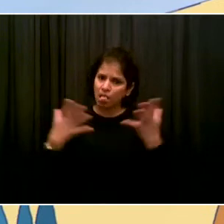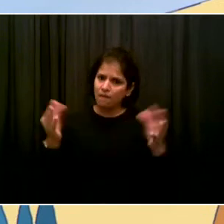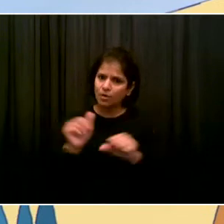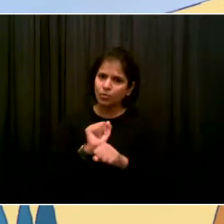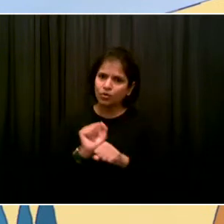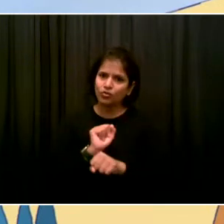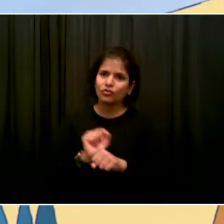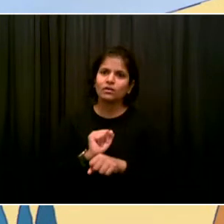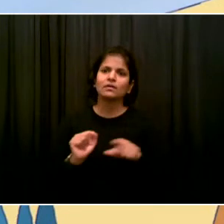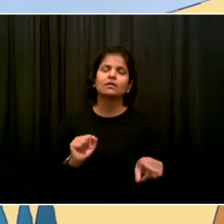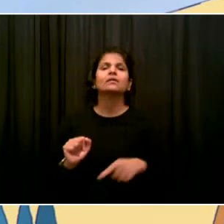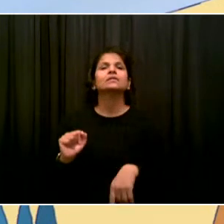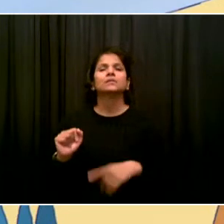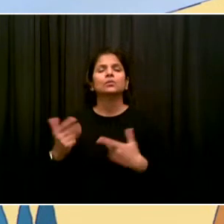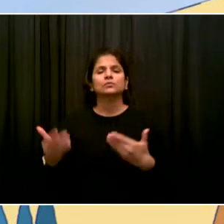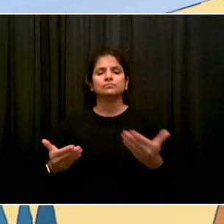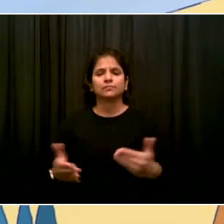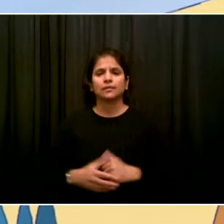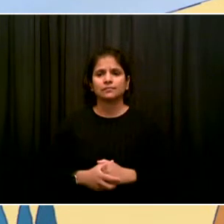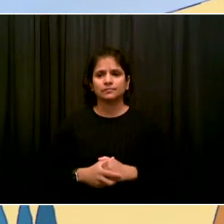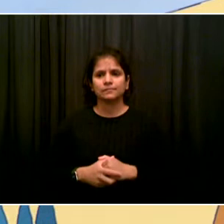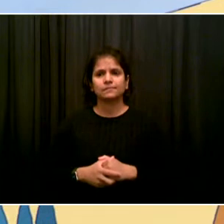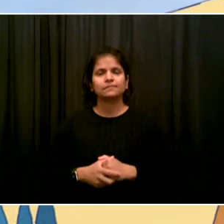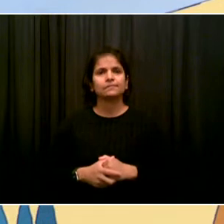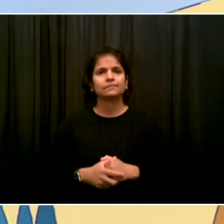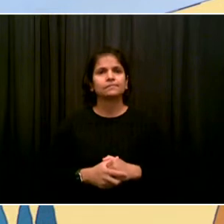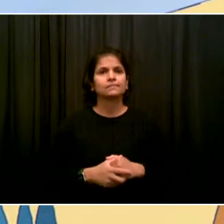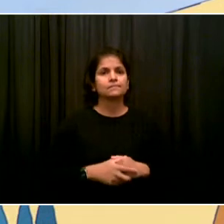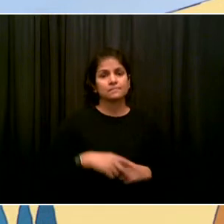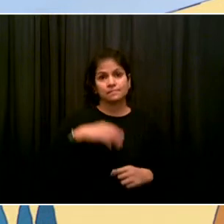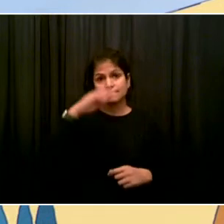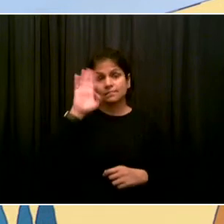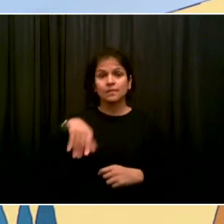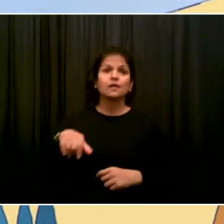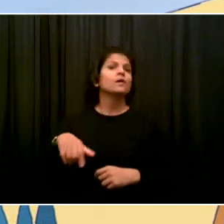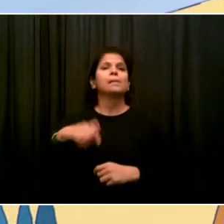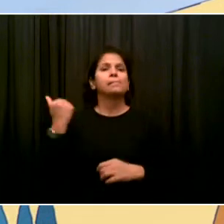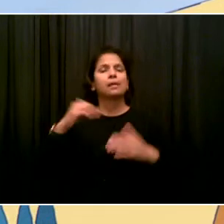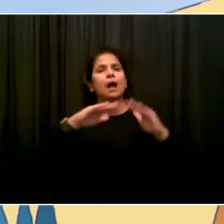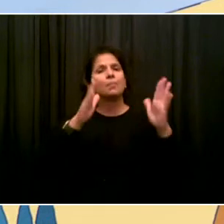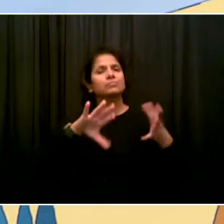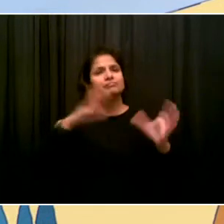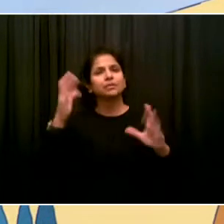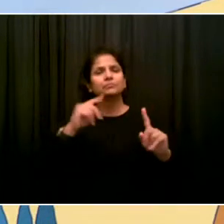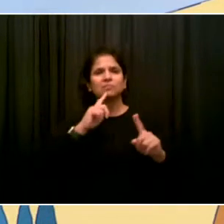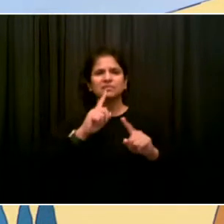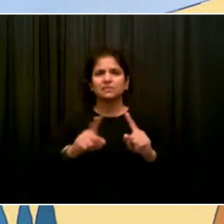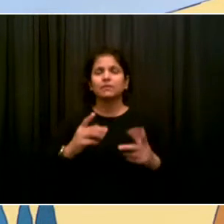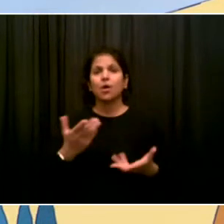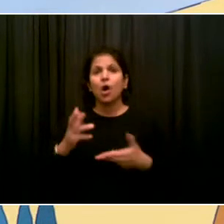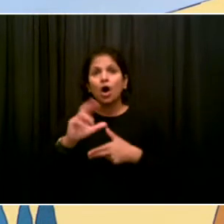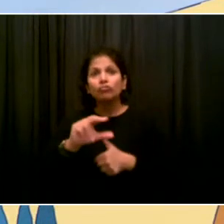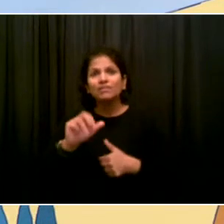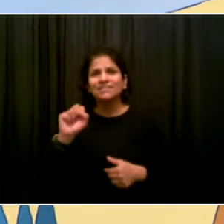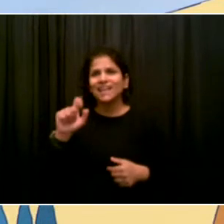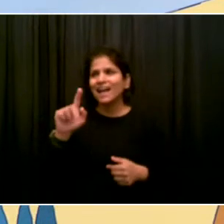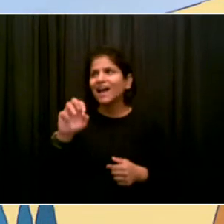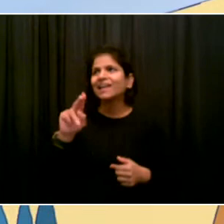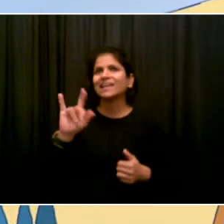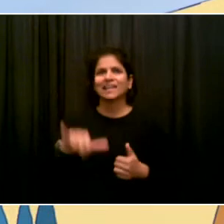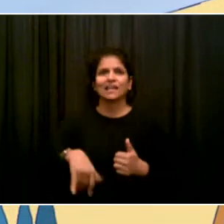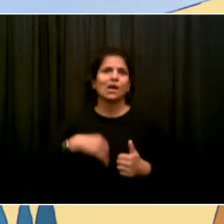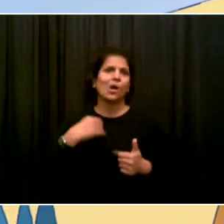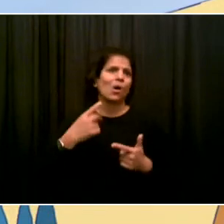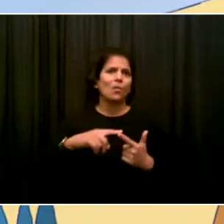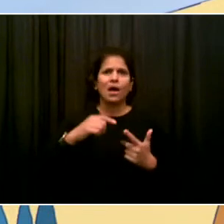had this situation after other tragedies. Any family that can go back to their home, that's by far the ideal. And any way we can